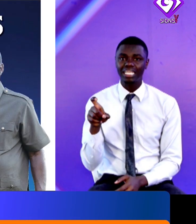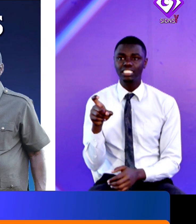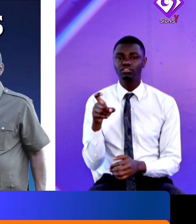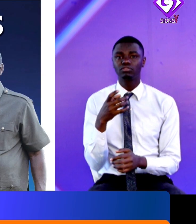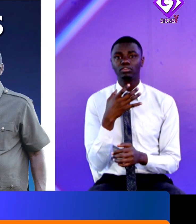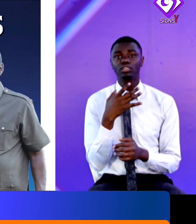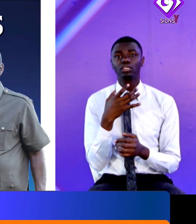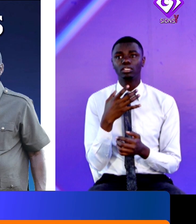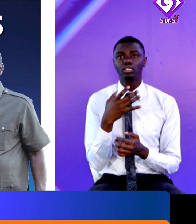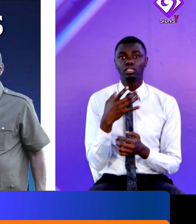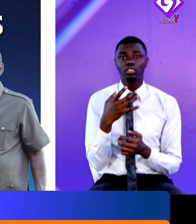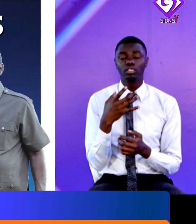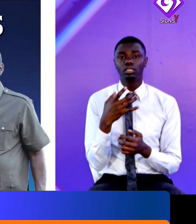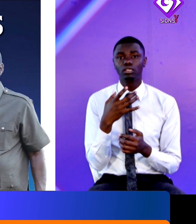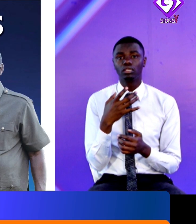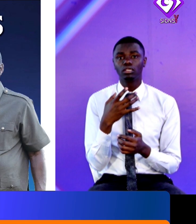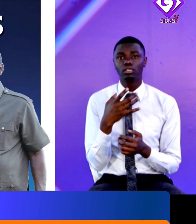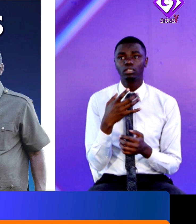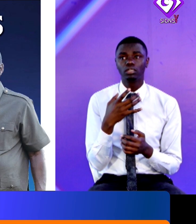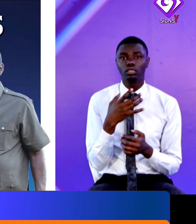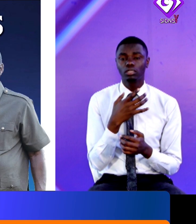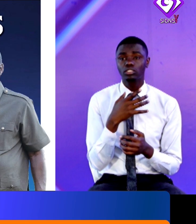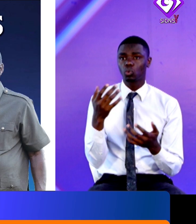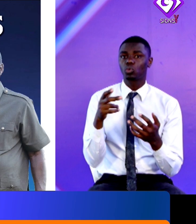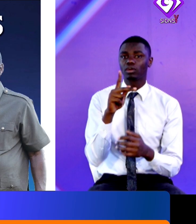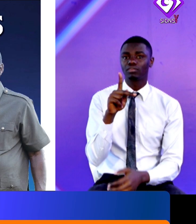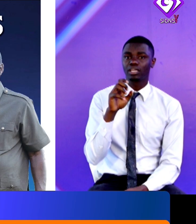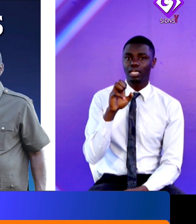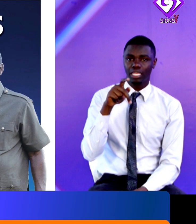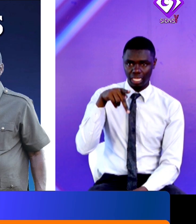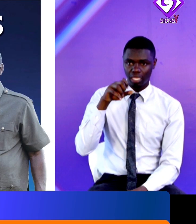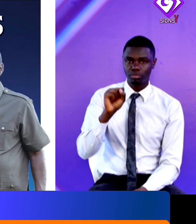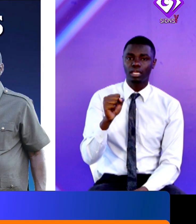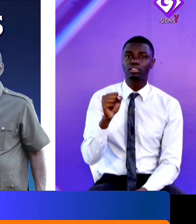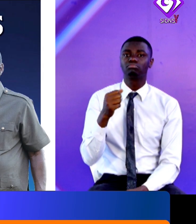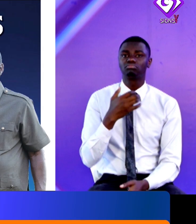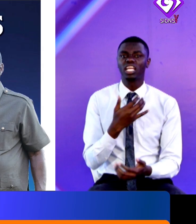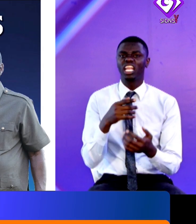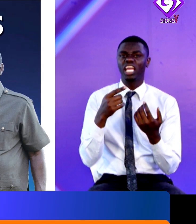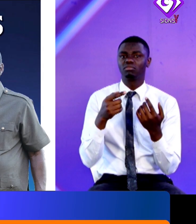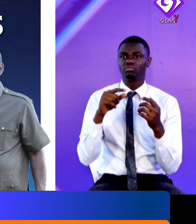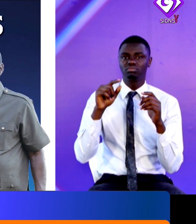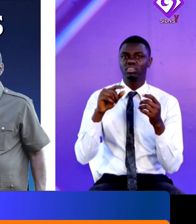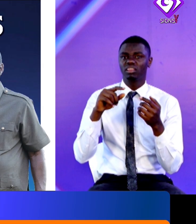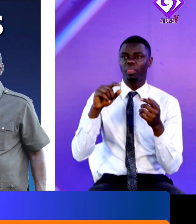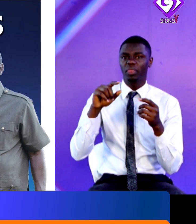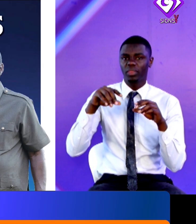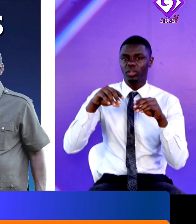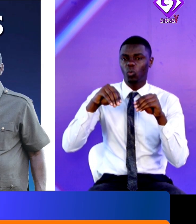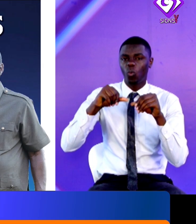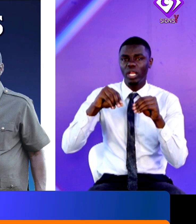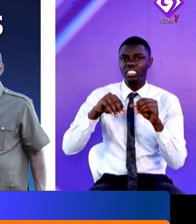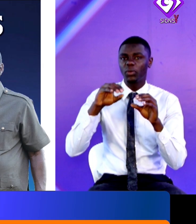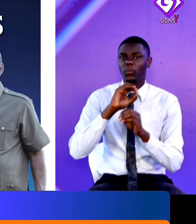Parliament, from dodgy tenders at KEMSA to substandard fertilizer crippling farmers to